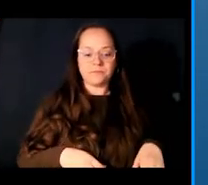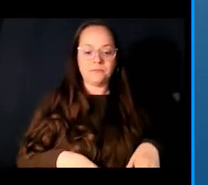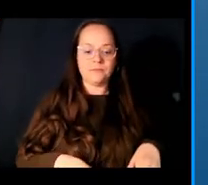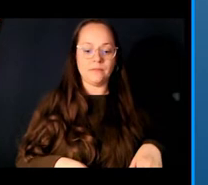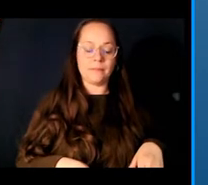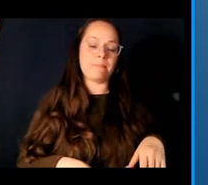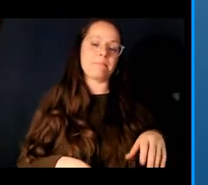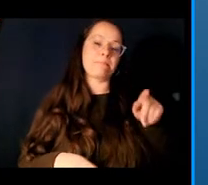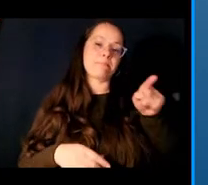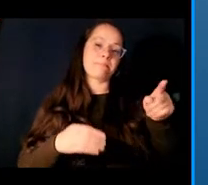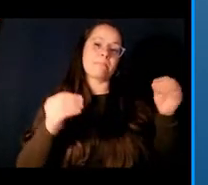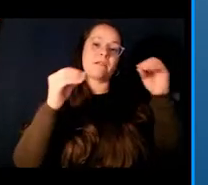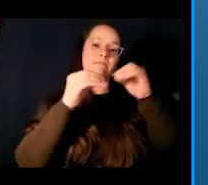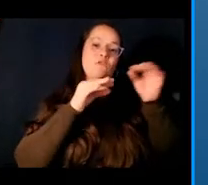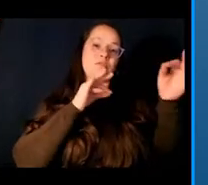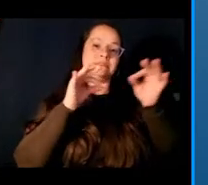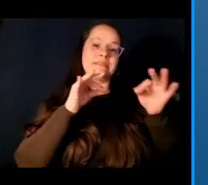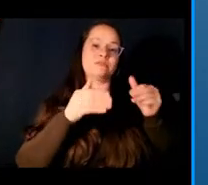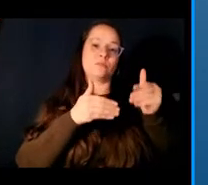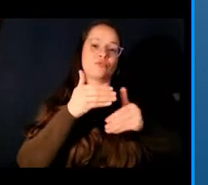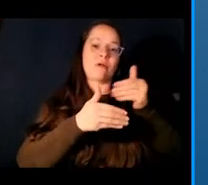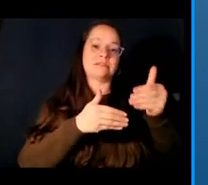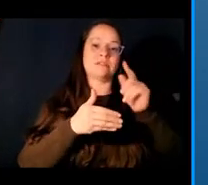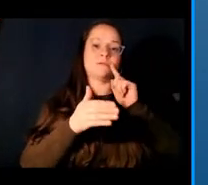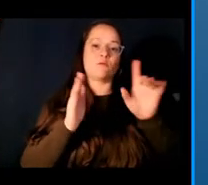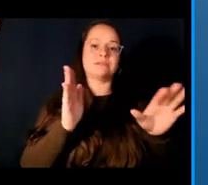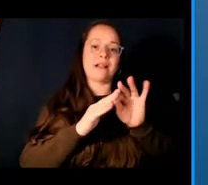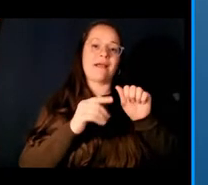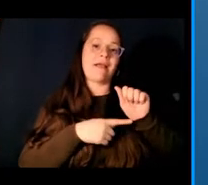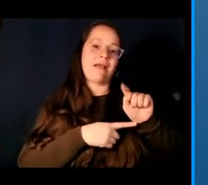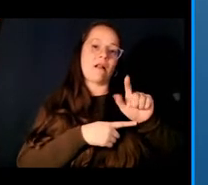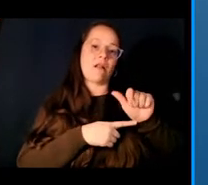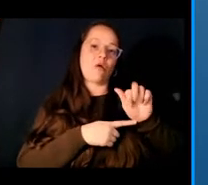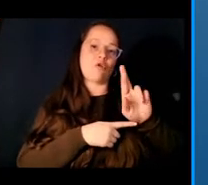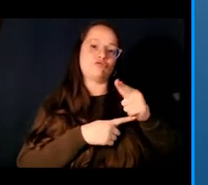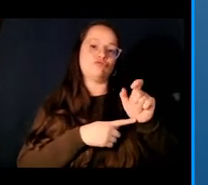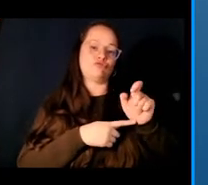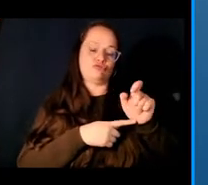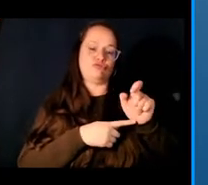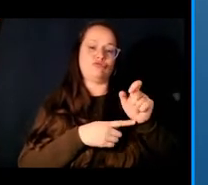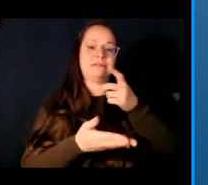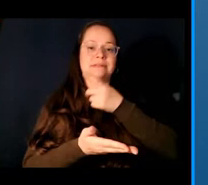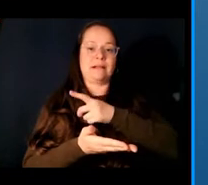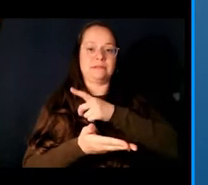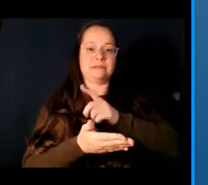further sets out the process for selecting the at-large delegates and alternates